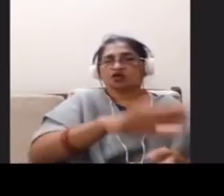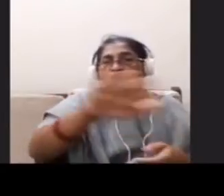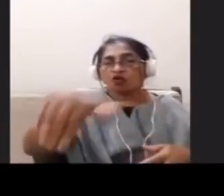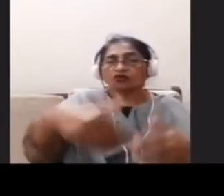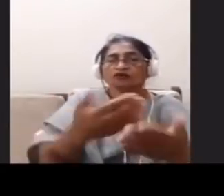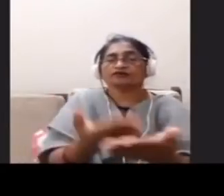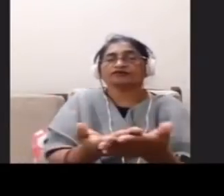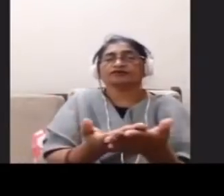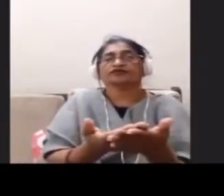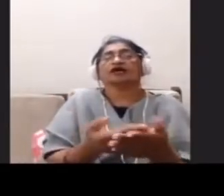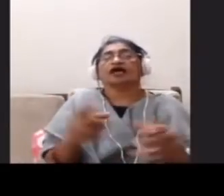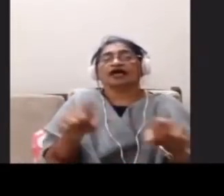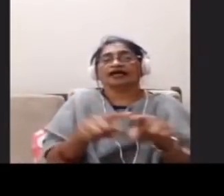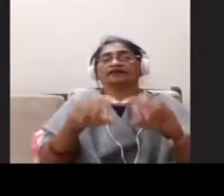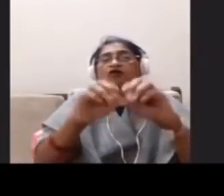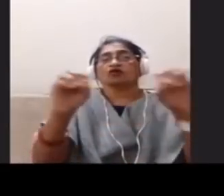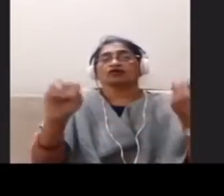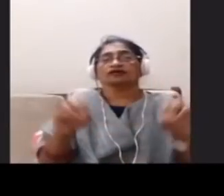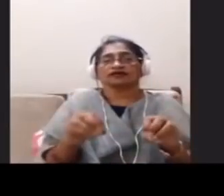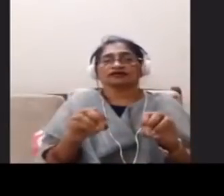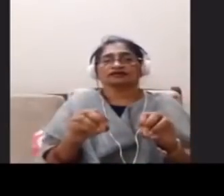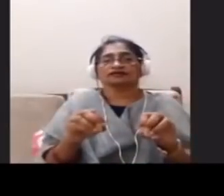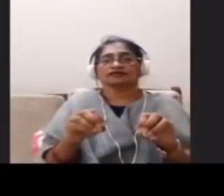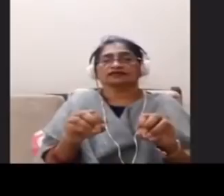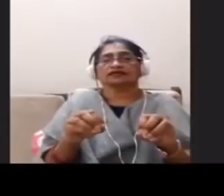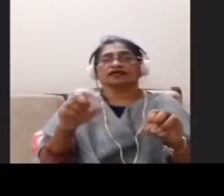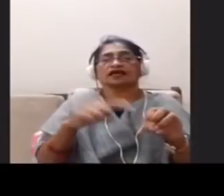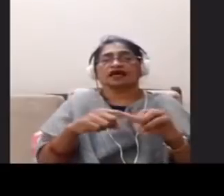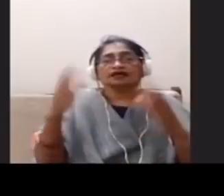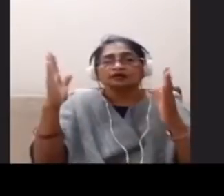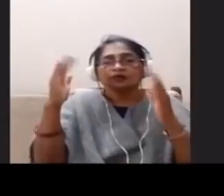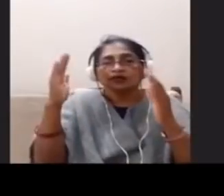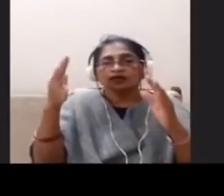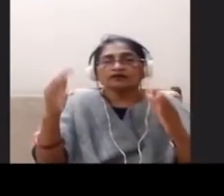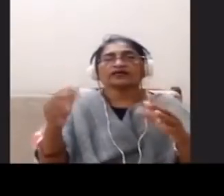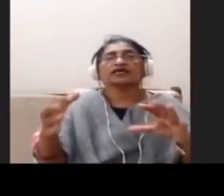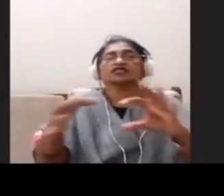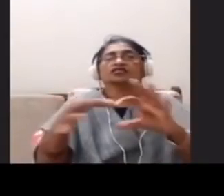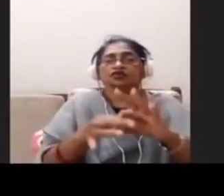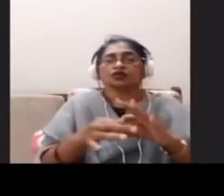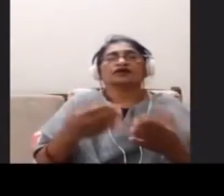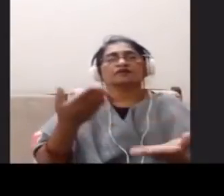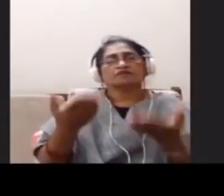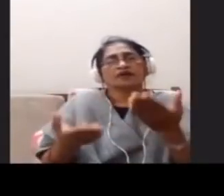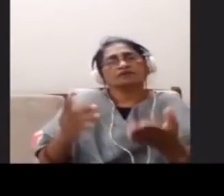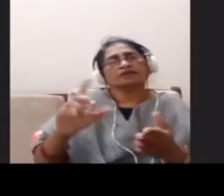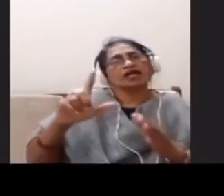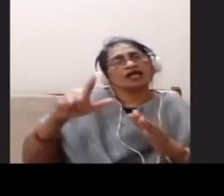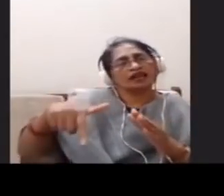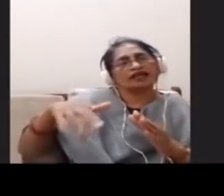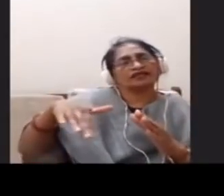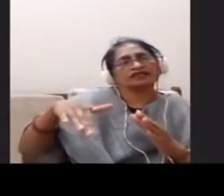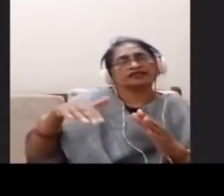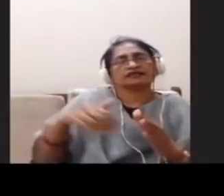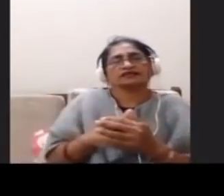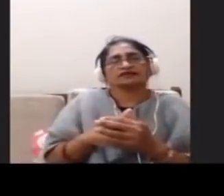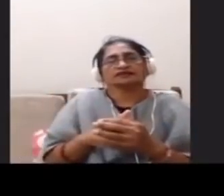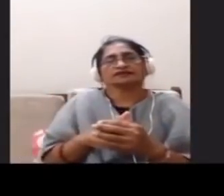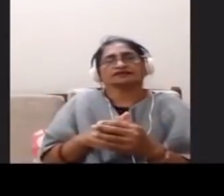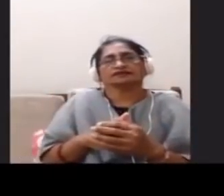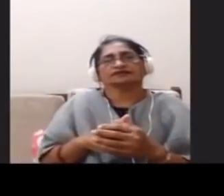the organizers. We hope ma'am is able to join us a little later, if possible.